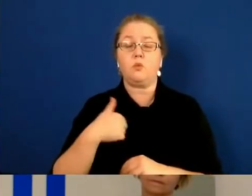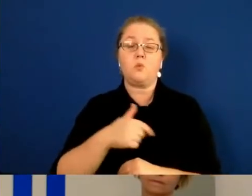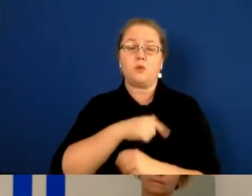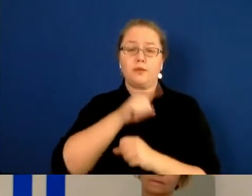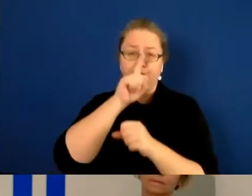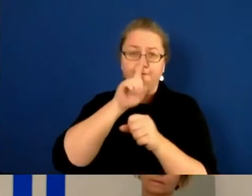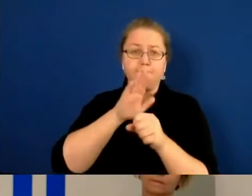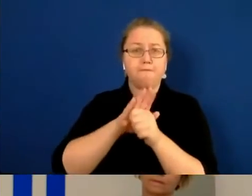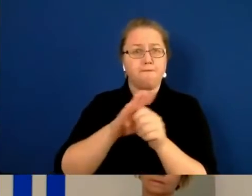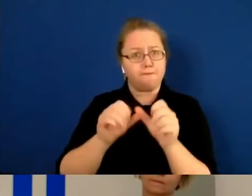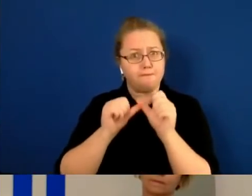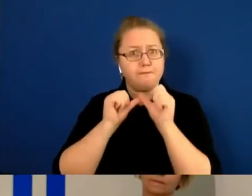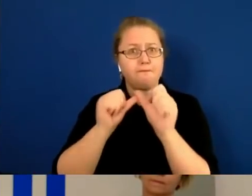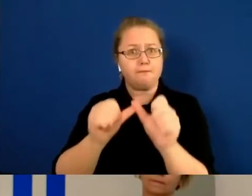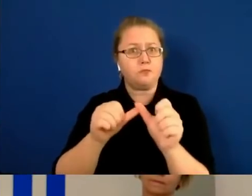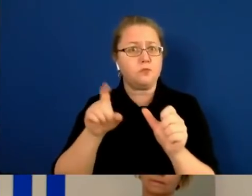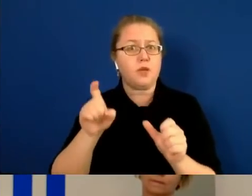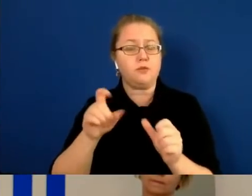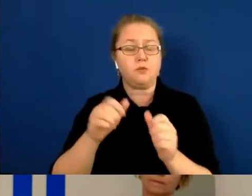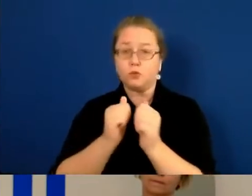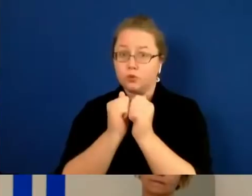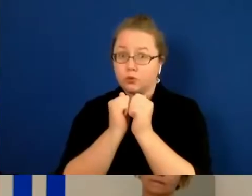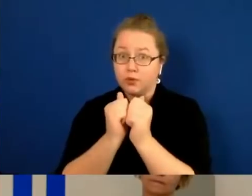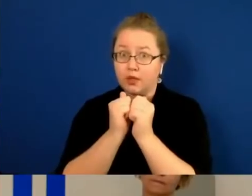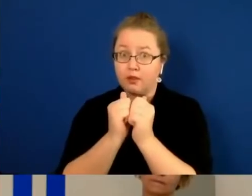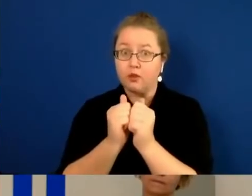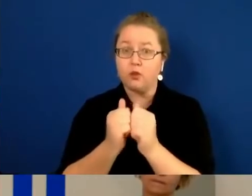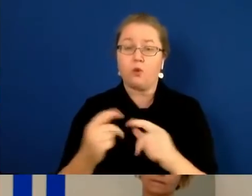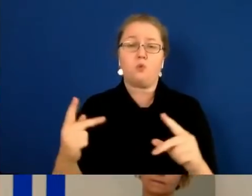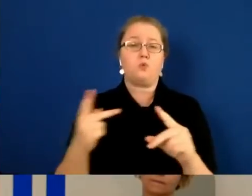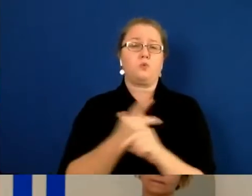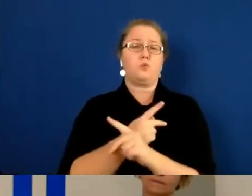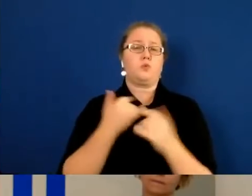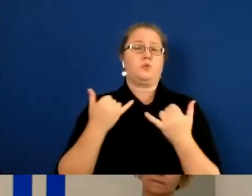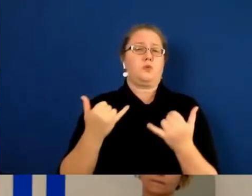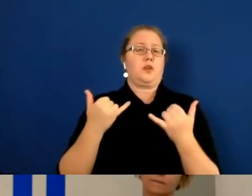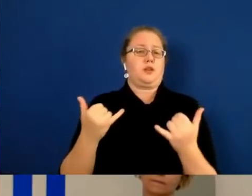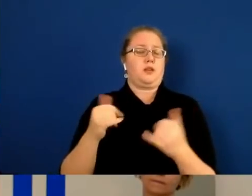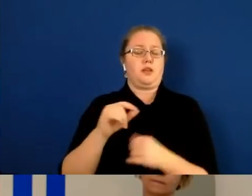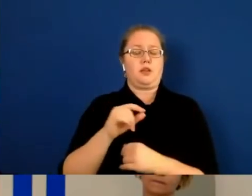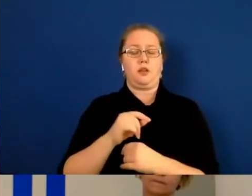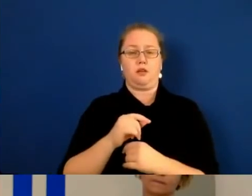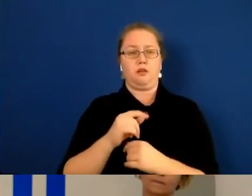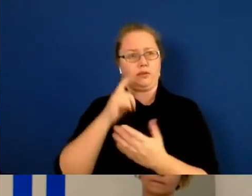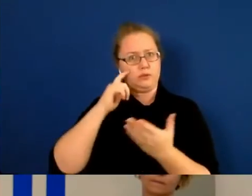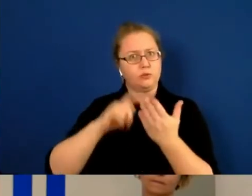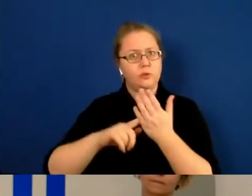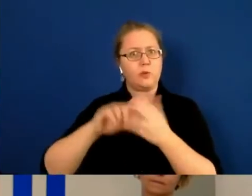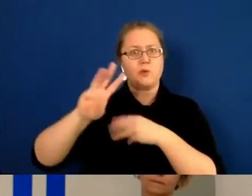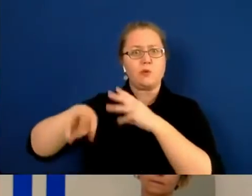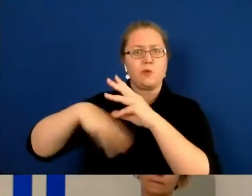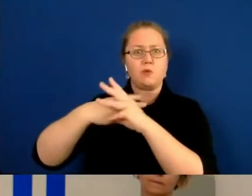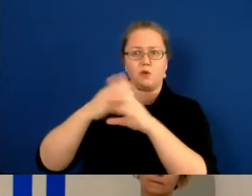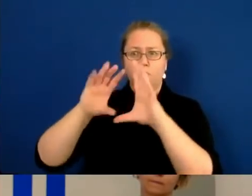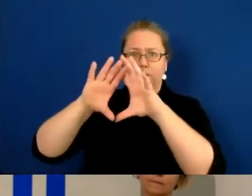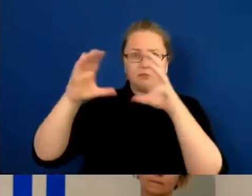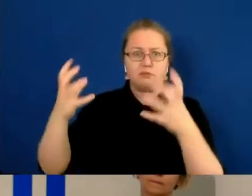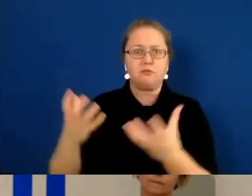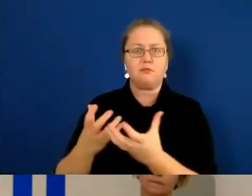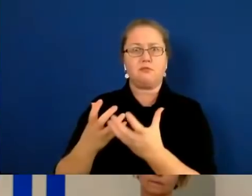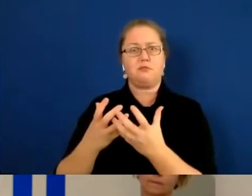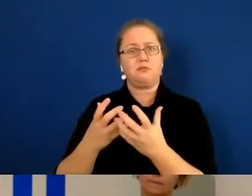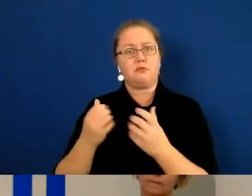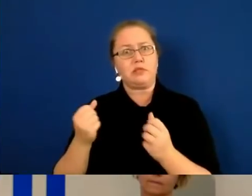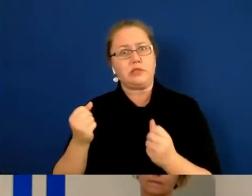Rural, remote, Indigenous, coastal, urban, suburban, yours, mine, ours. No community is immune. Every community warrants